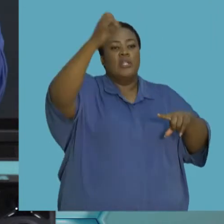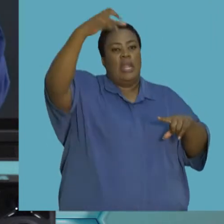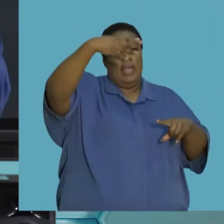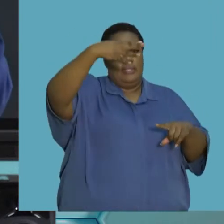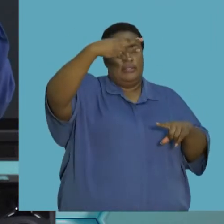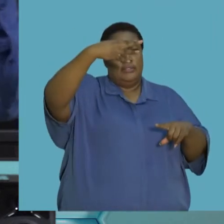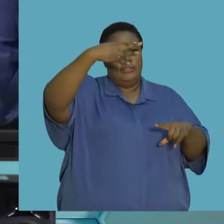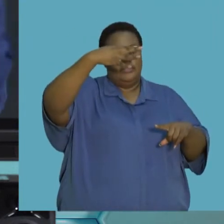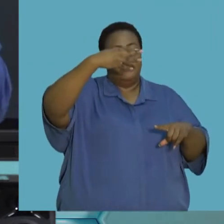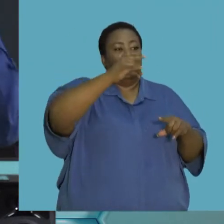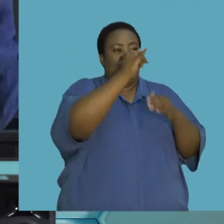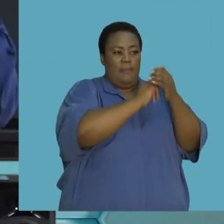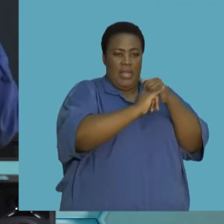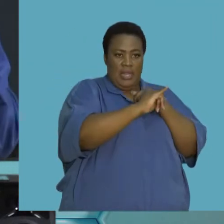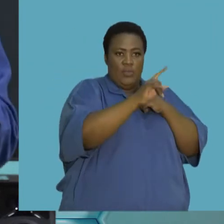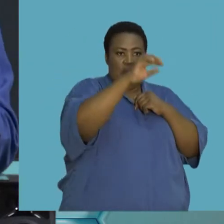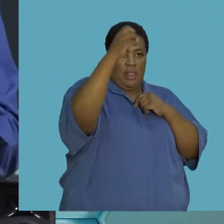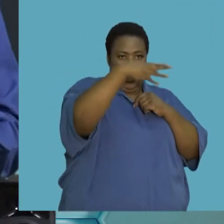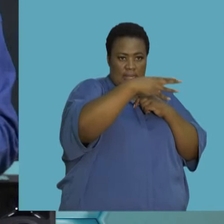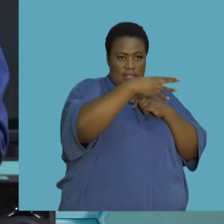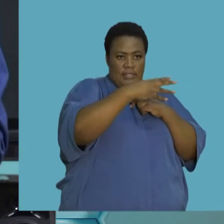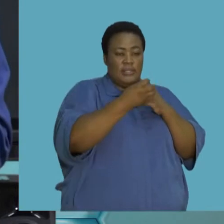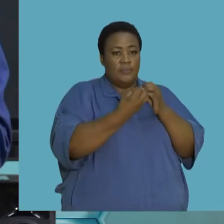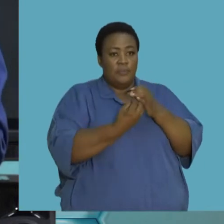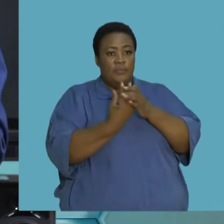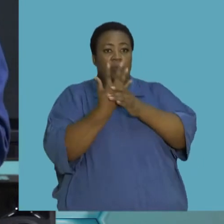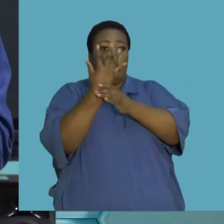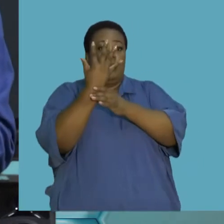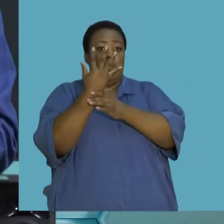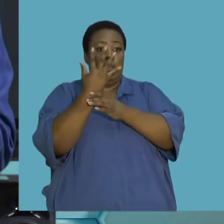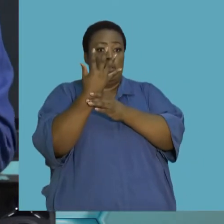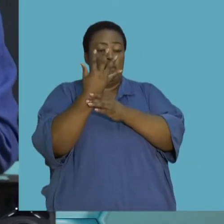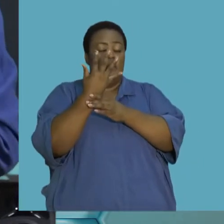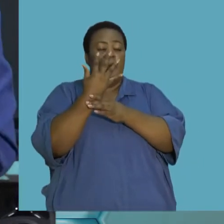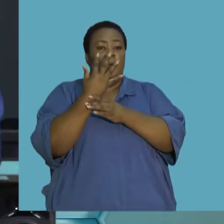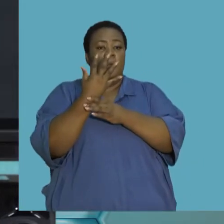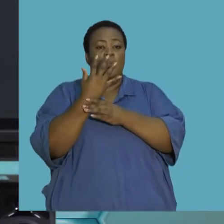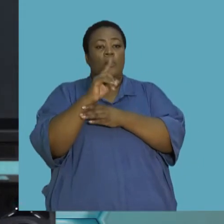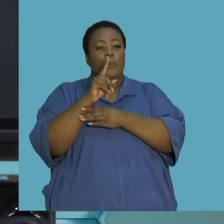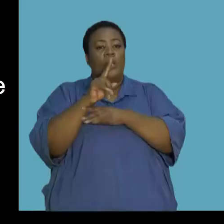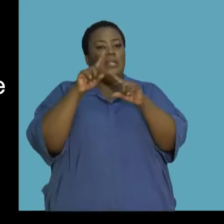the independent variable, which is the light, and the increase in the height is the dependent variable.